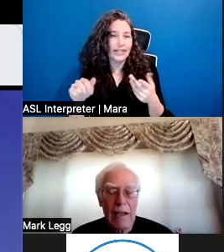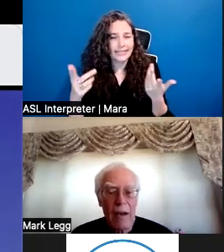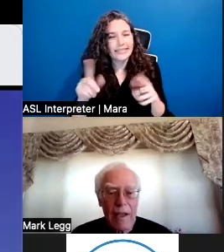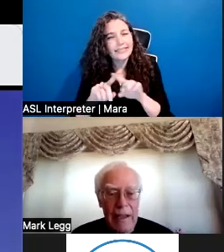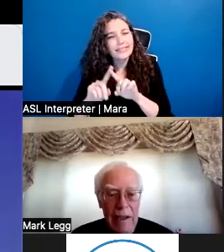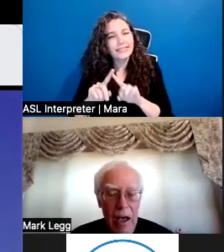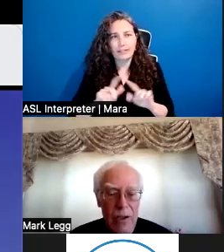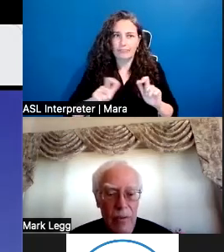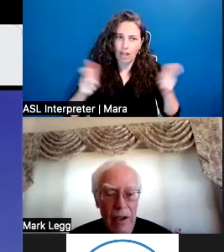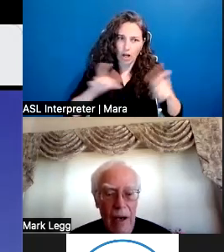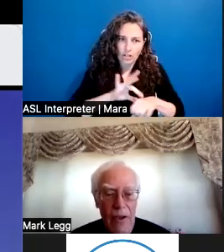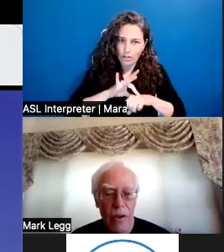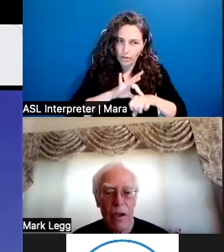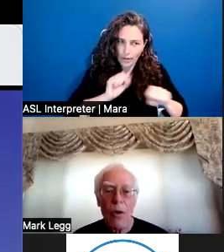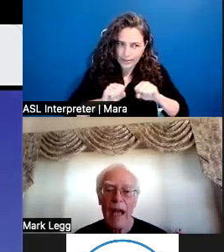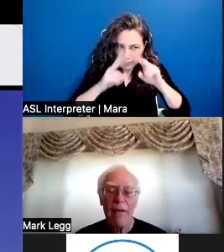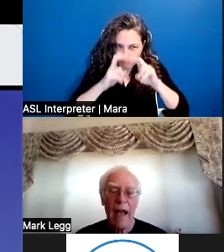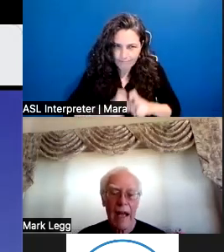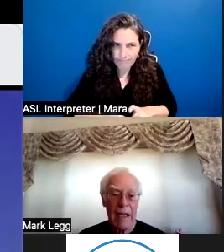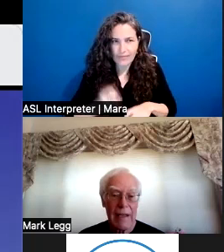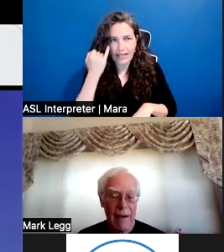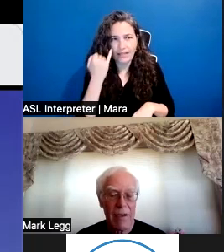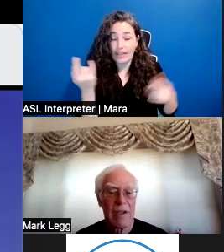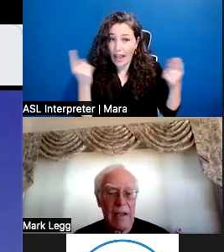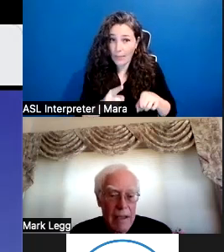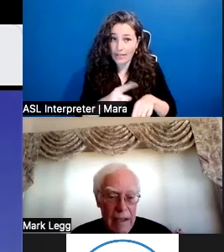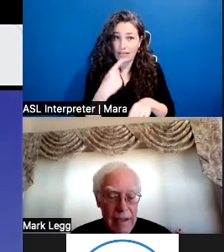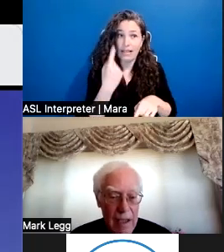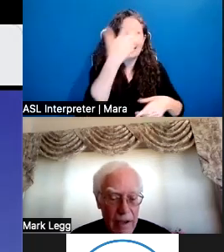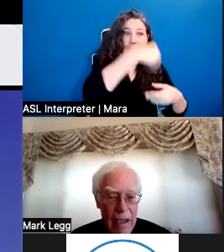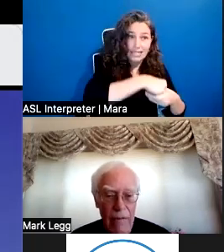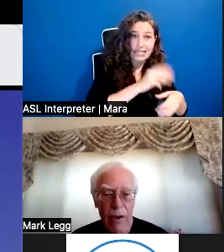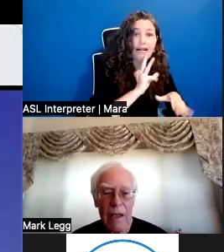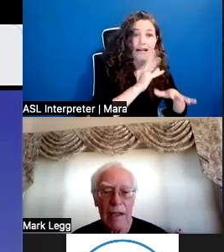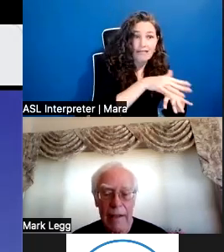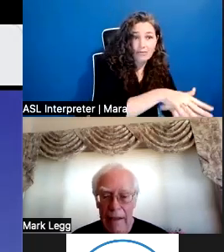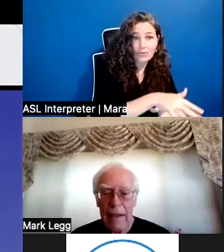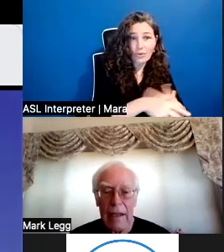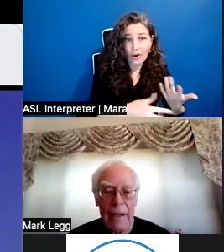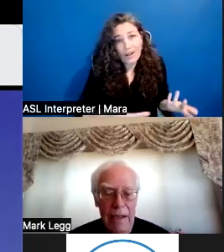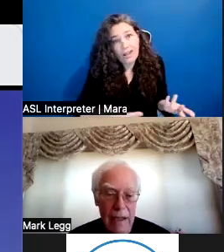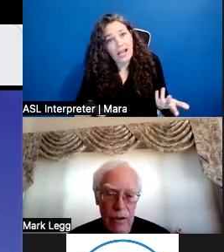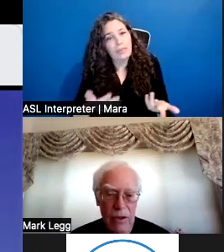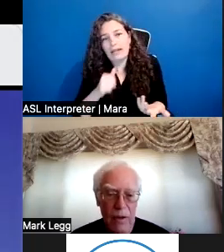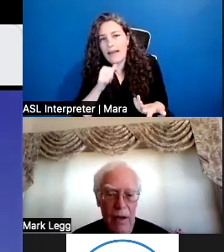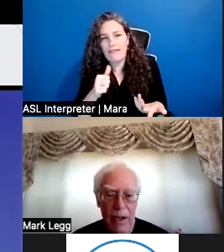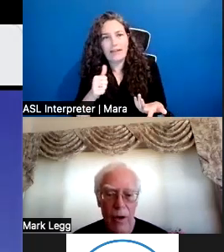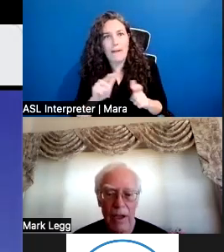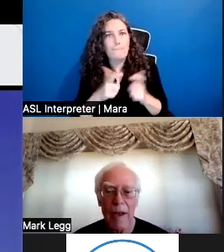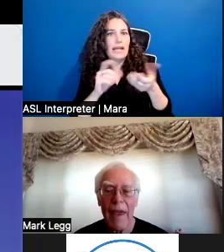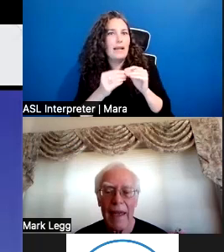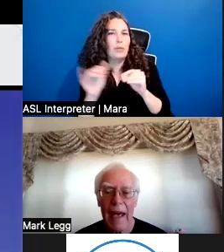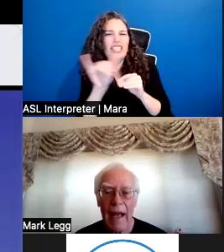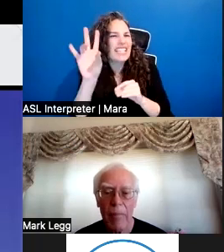we can get large earthquakes offshore. We haven't had any 7s in Southern California since we've had